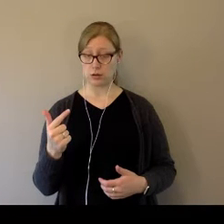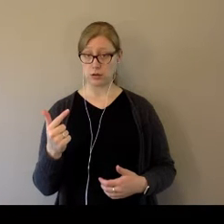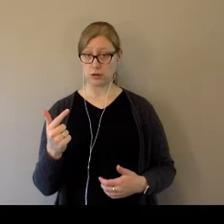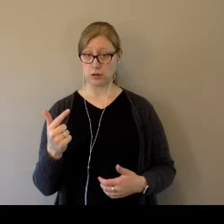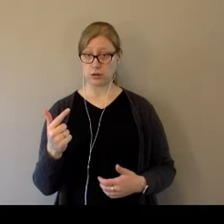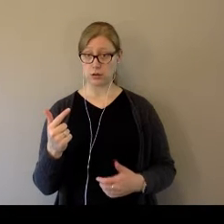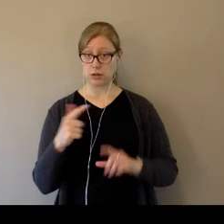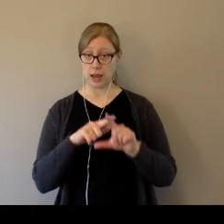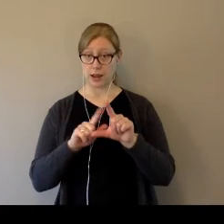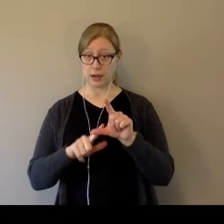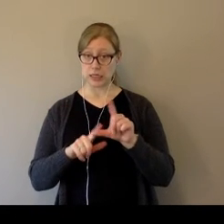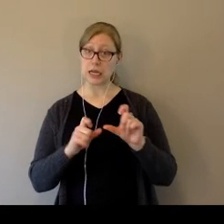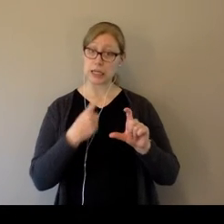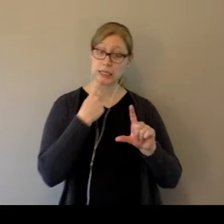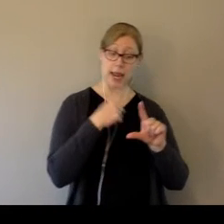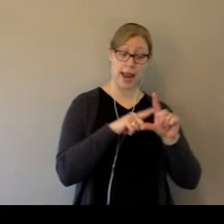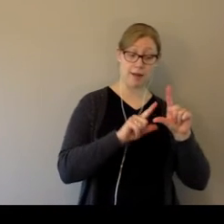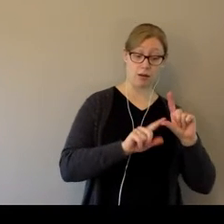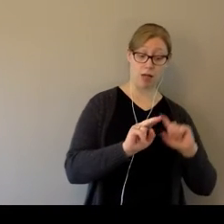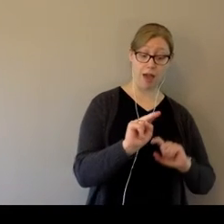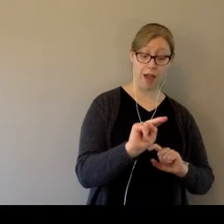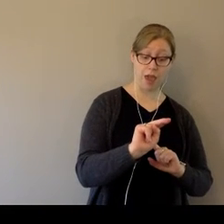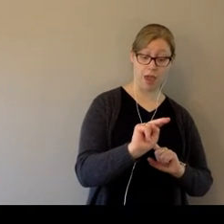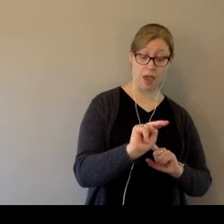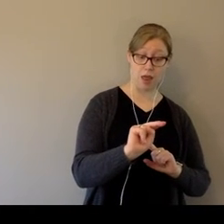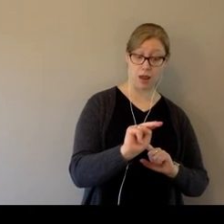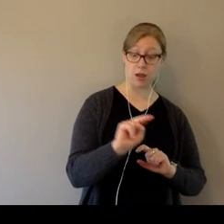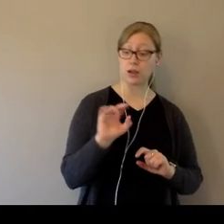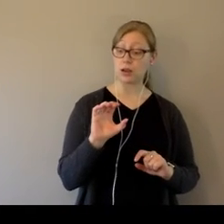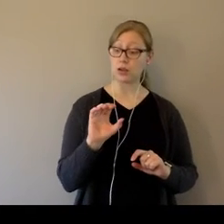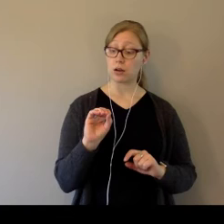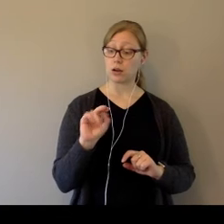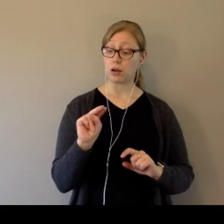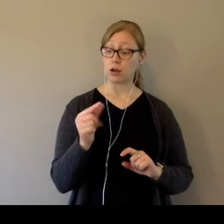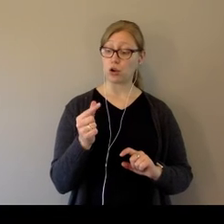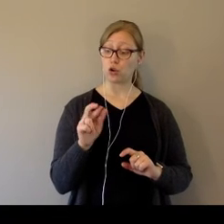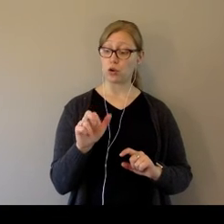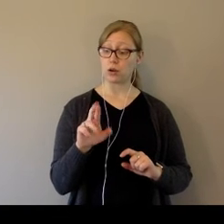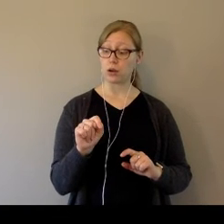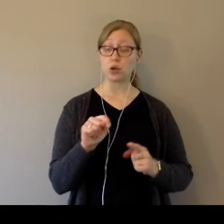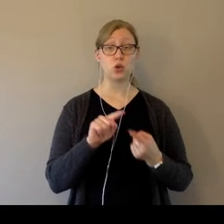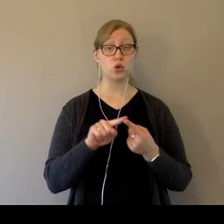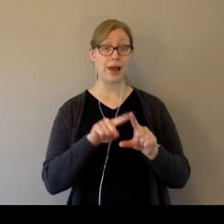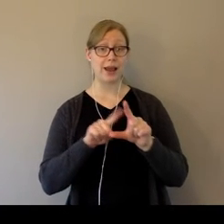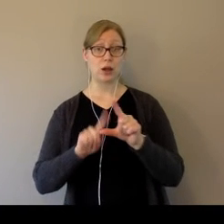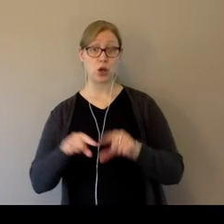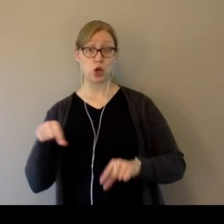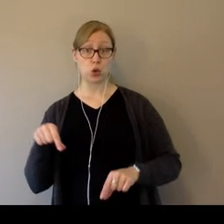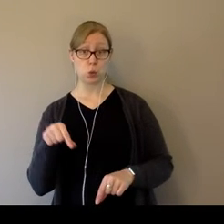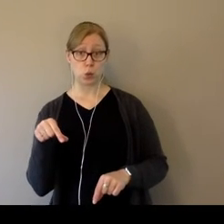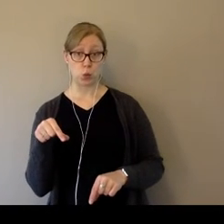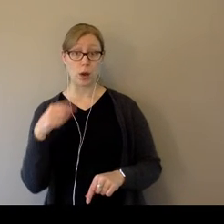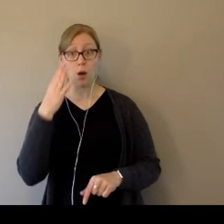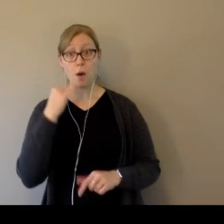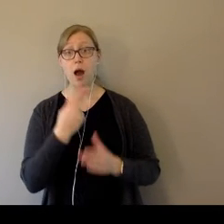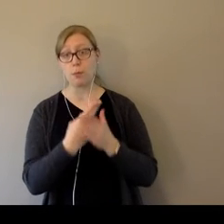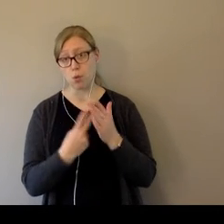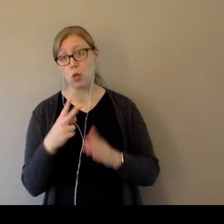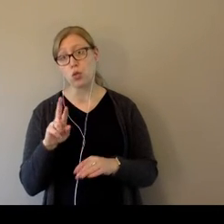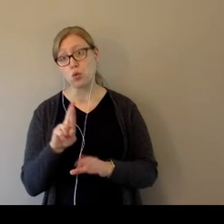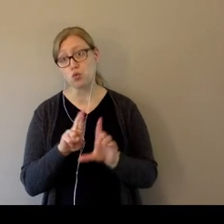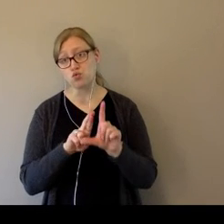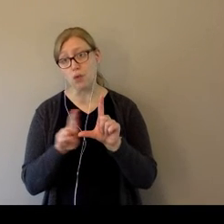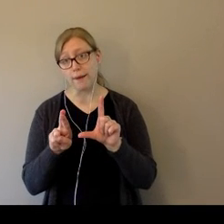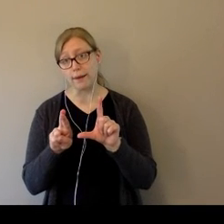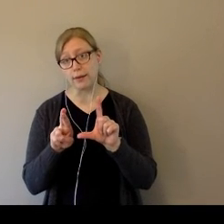angle N is congruent to angle Q because they're both right angles. Angle